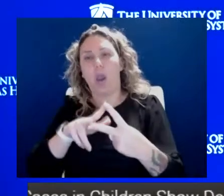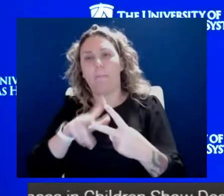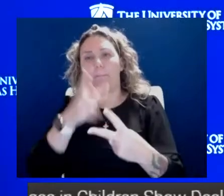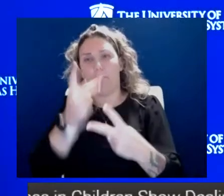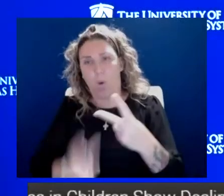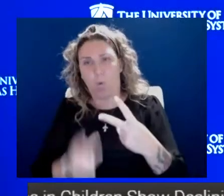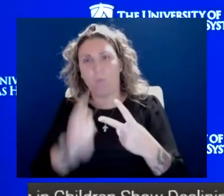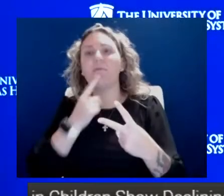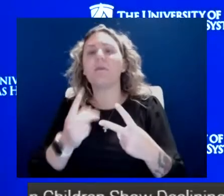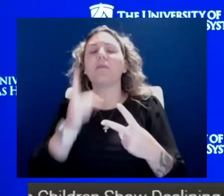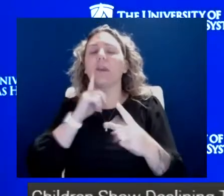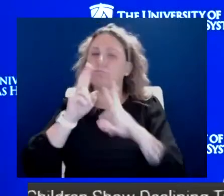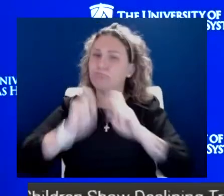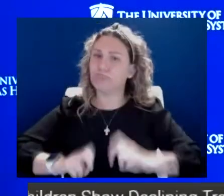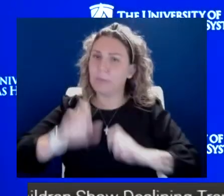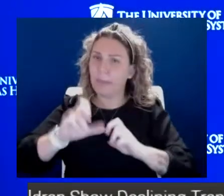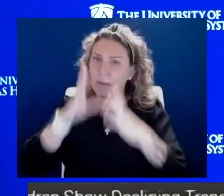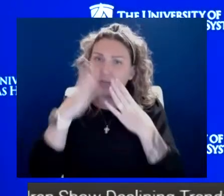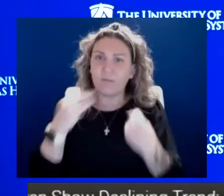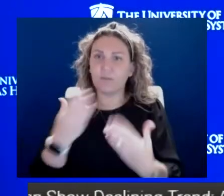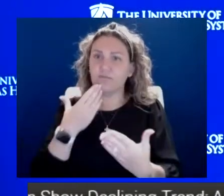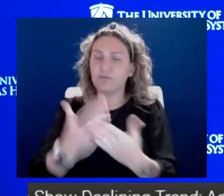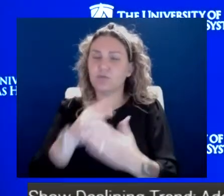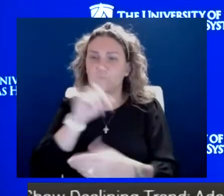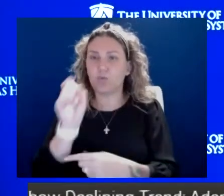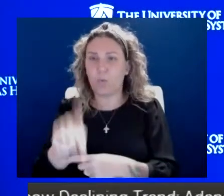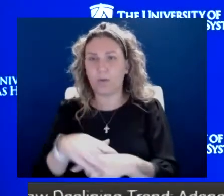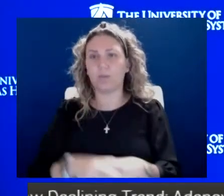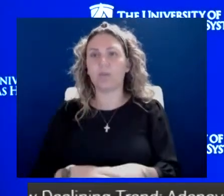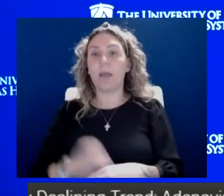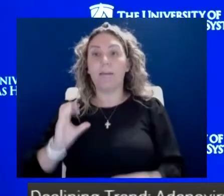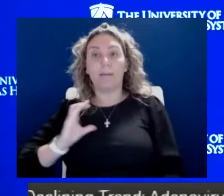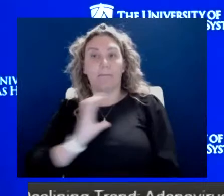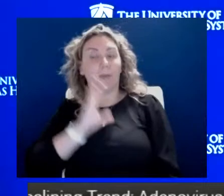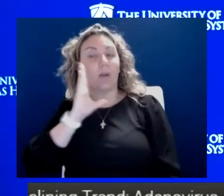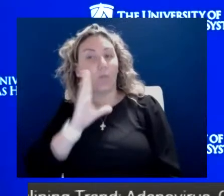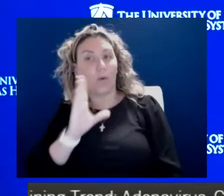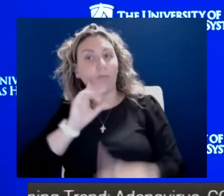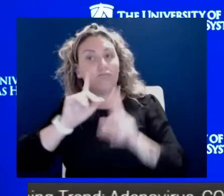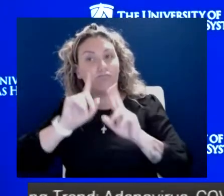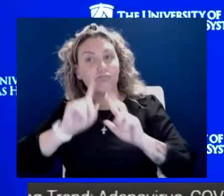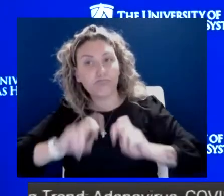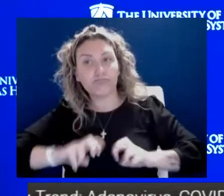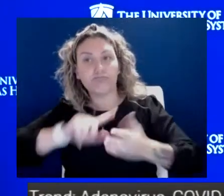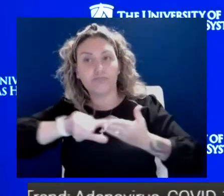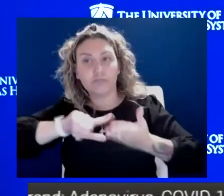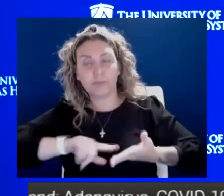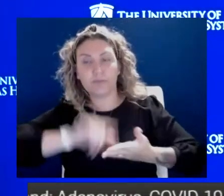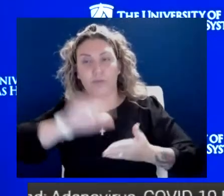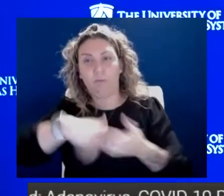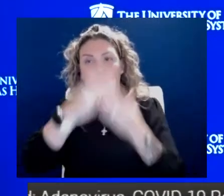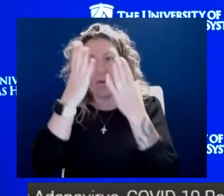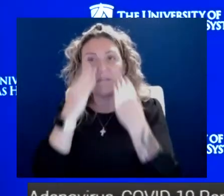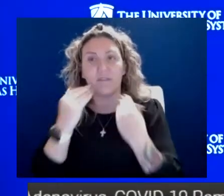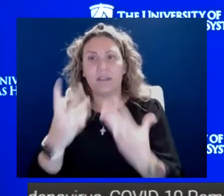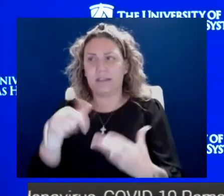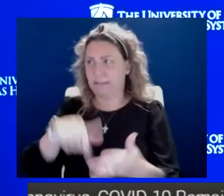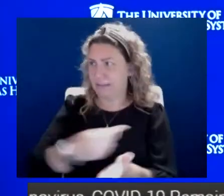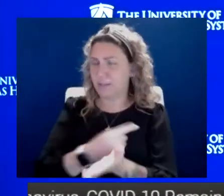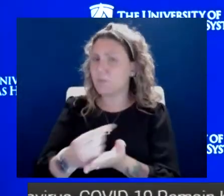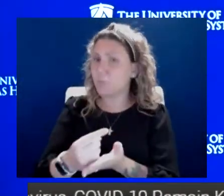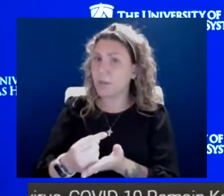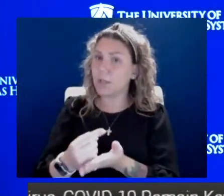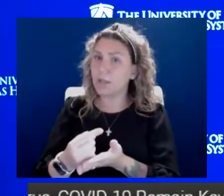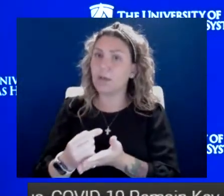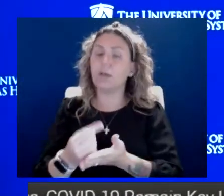at that information. That's a very good question. The committee will be looking at all that data, I believe, this week to go over that,